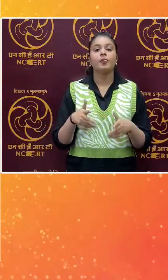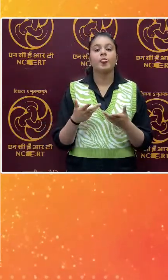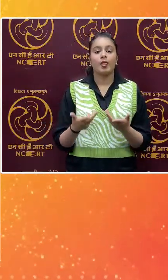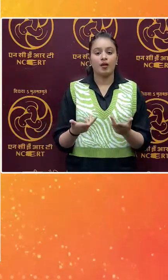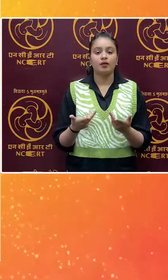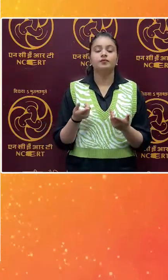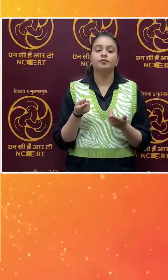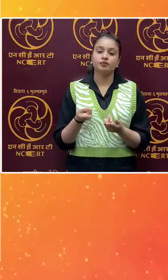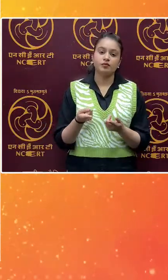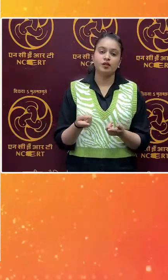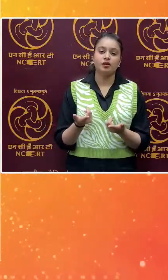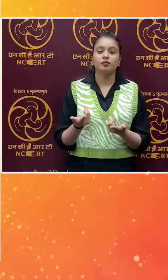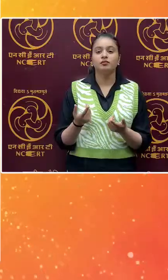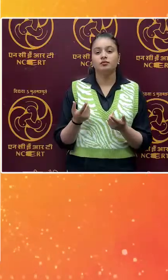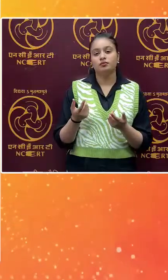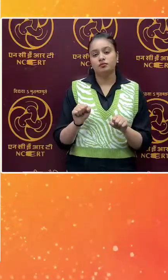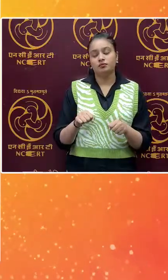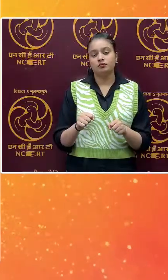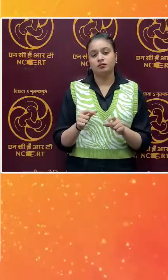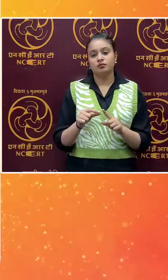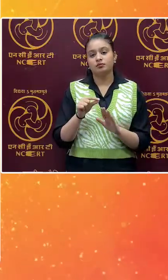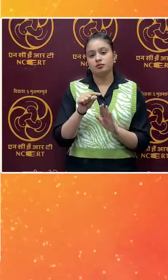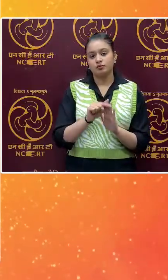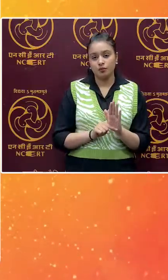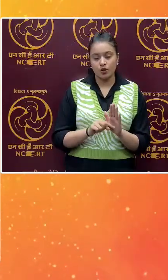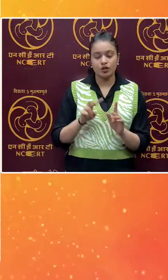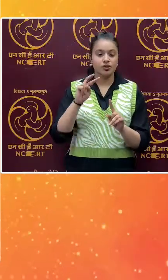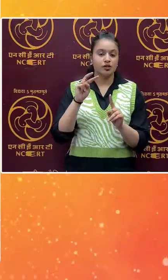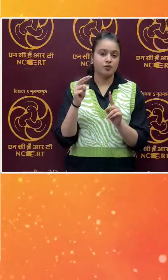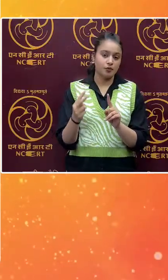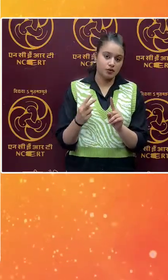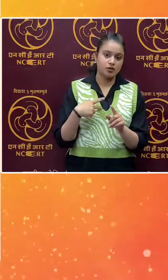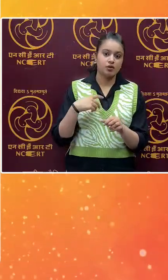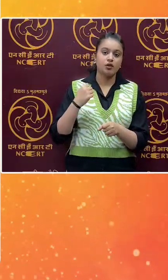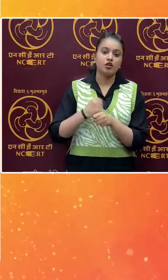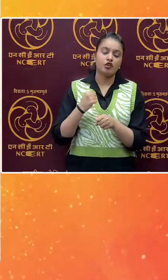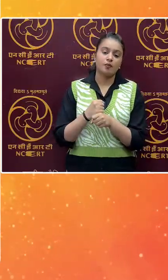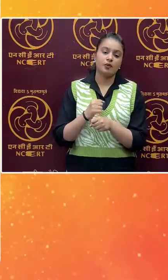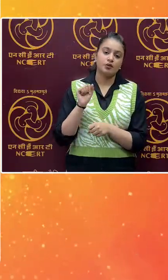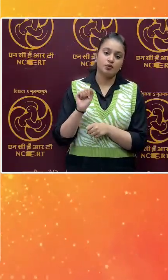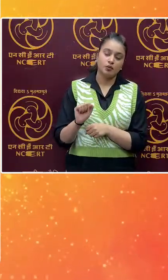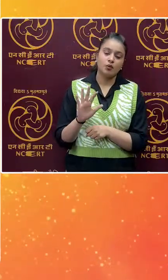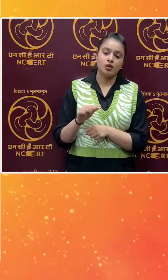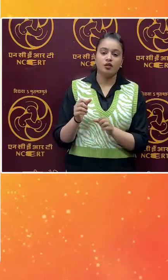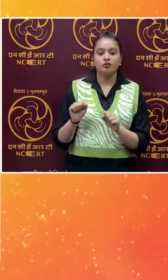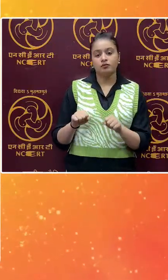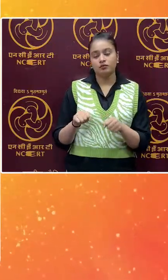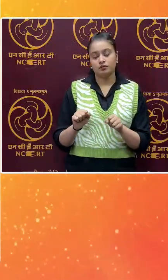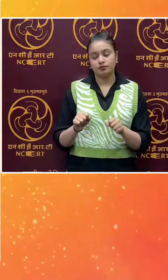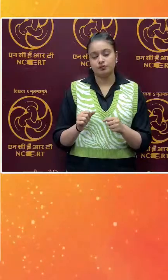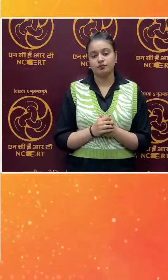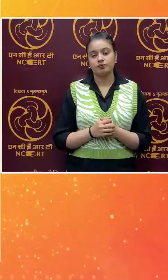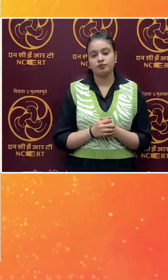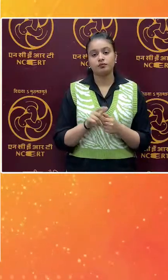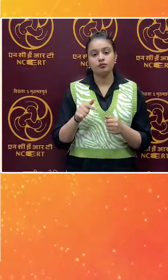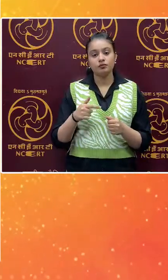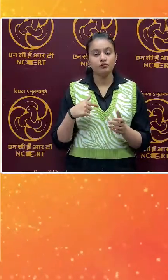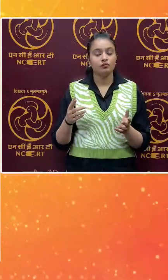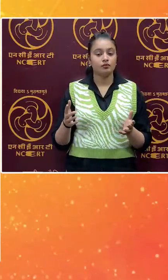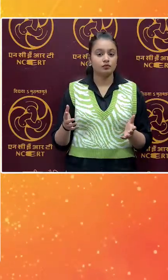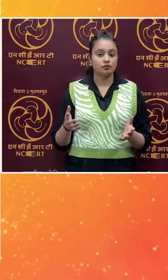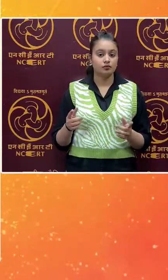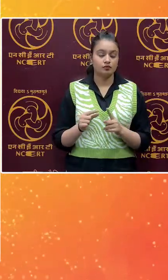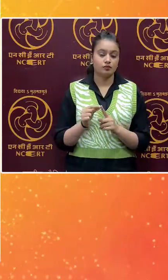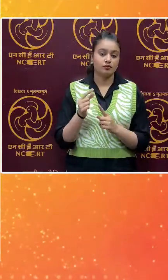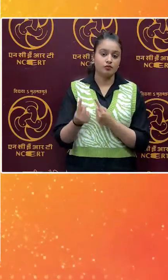is just this. it comes from the policies, perspectives from the government. Yes. Yes. So It is the appreciation of the